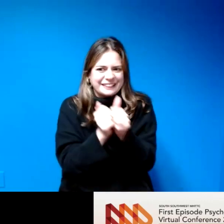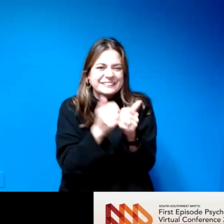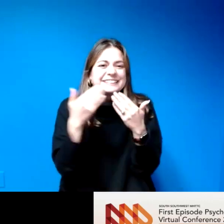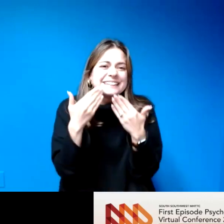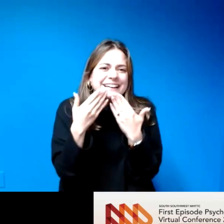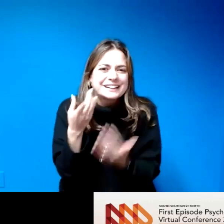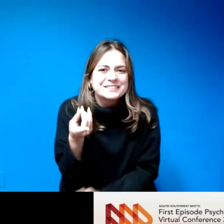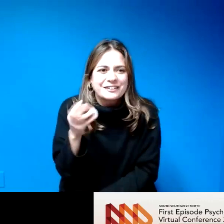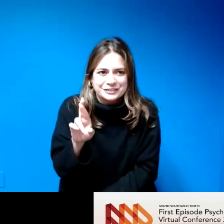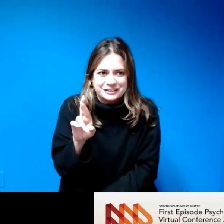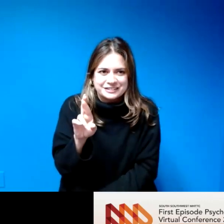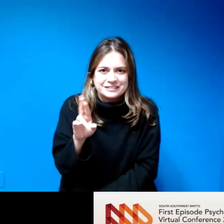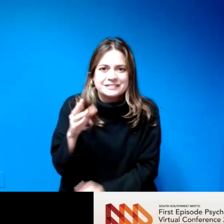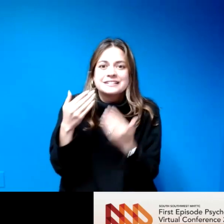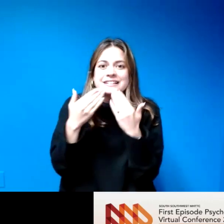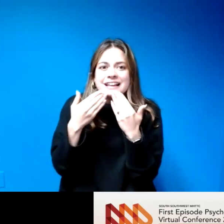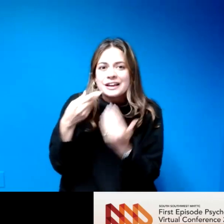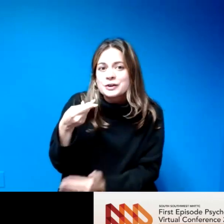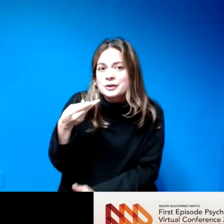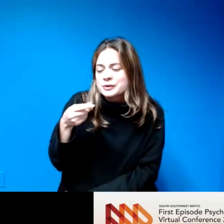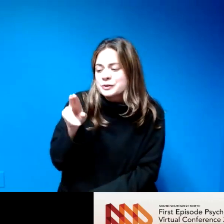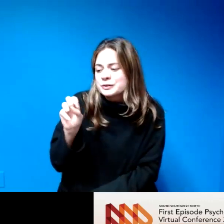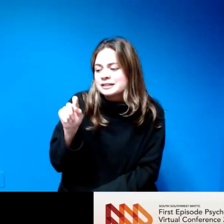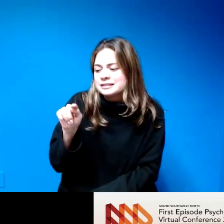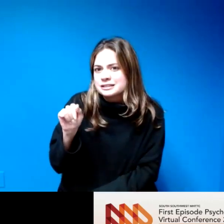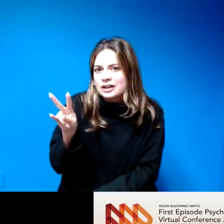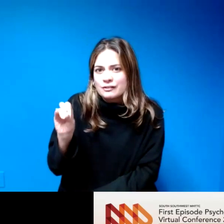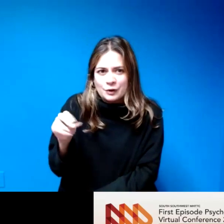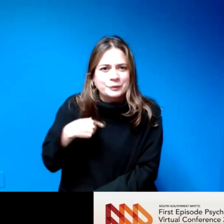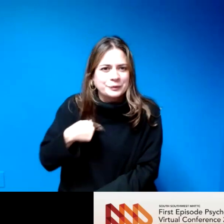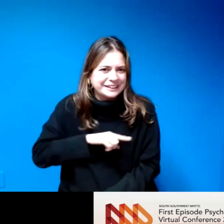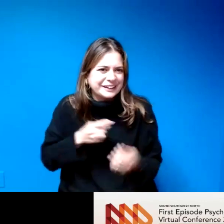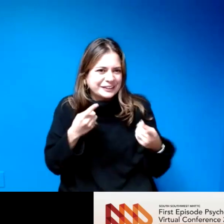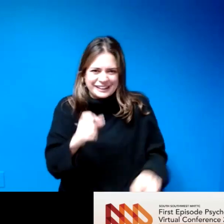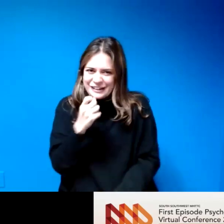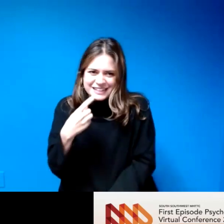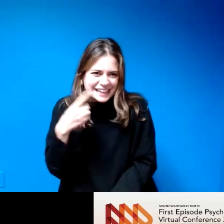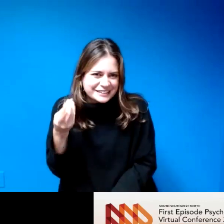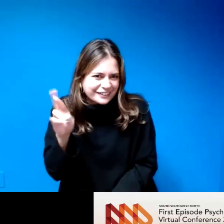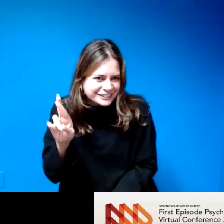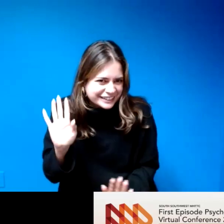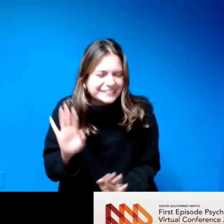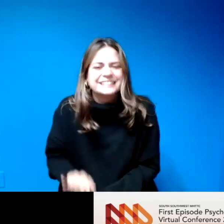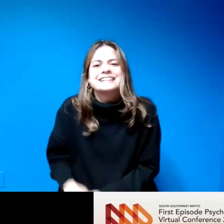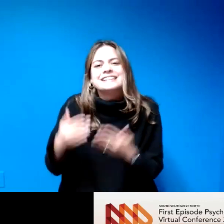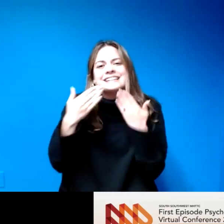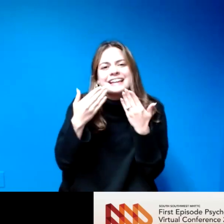you, thank you, Gustavo. We agreed we would do that earlier, so thank you. Thank you,